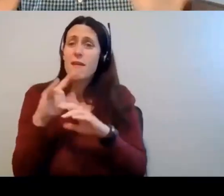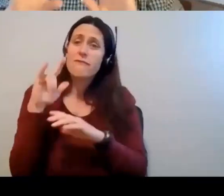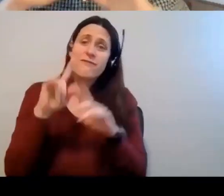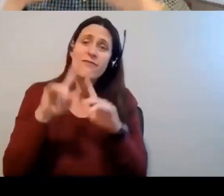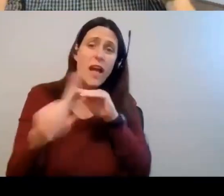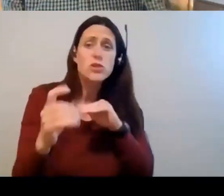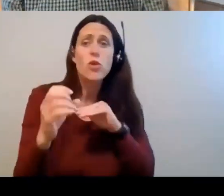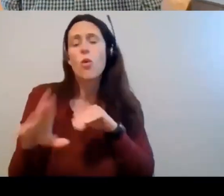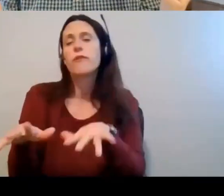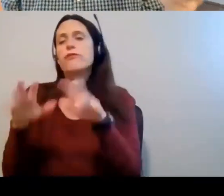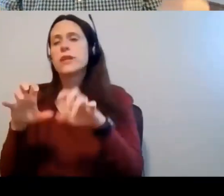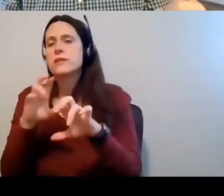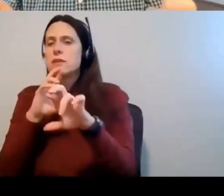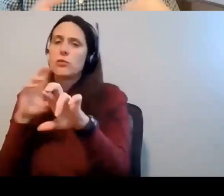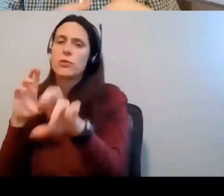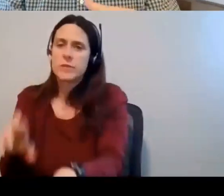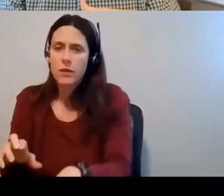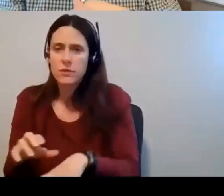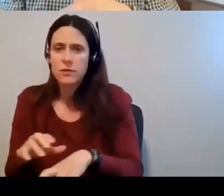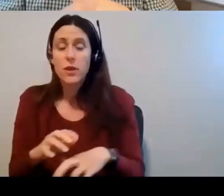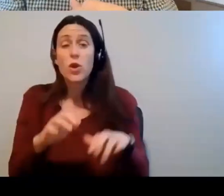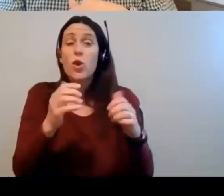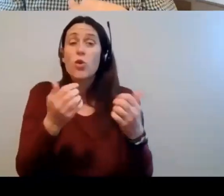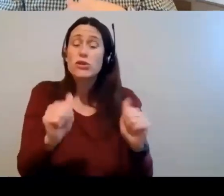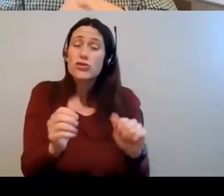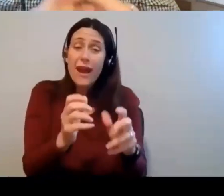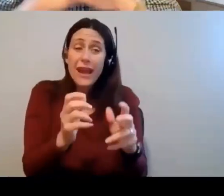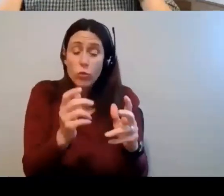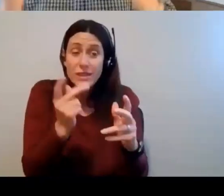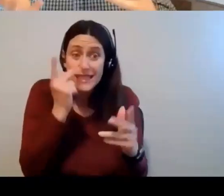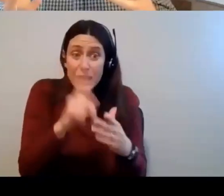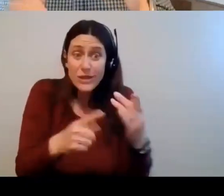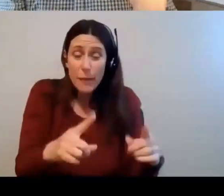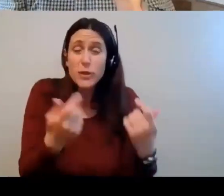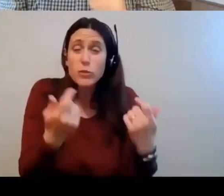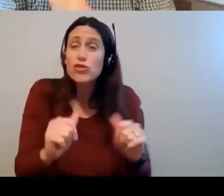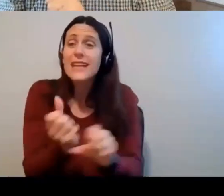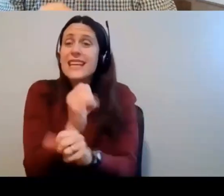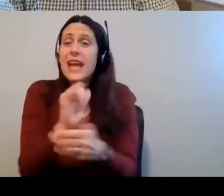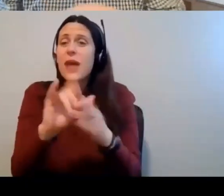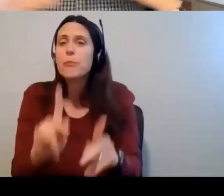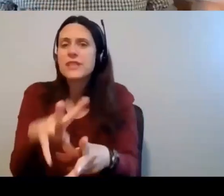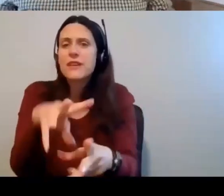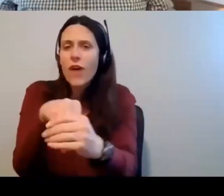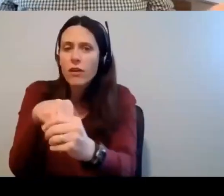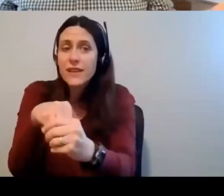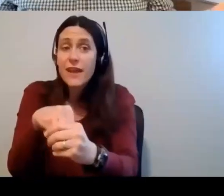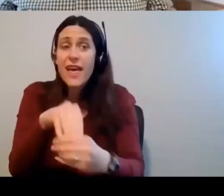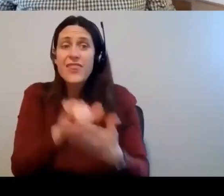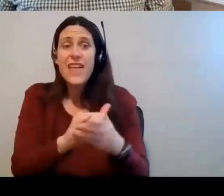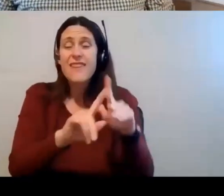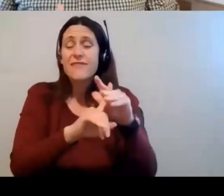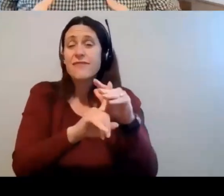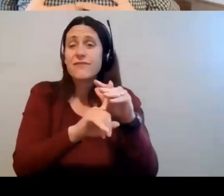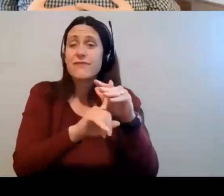what's going on. We're trying to get them engaged around that response. And we have to understand that that response, fight, flight, or freeze, is completely